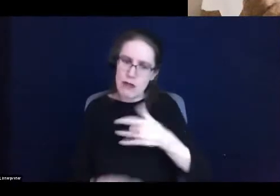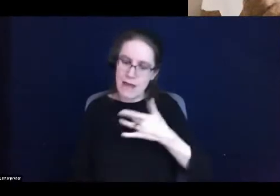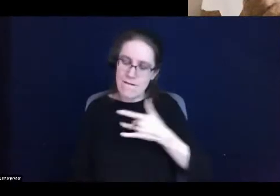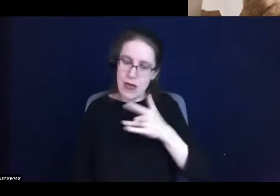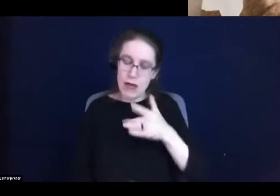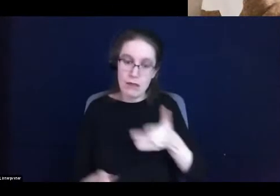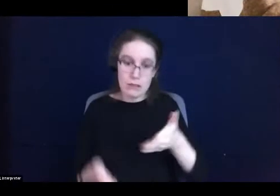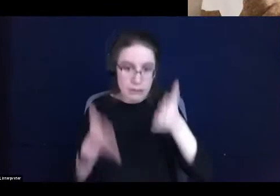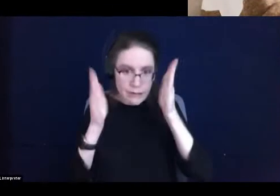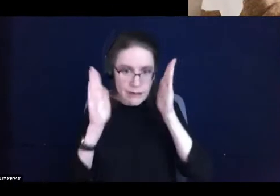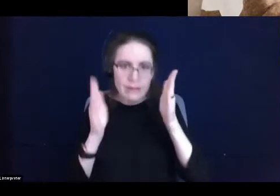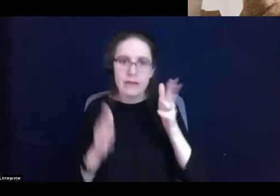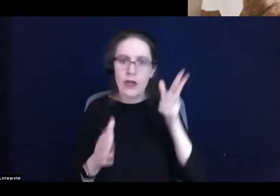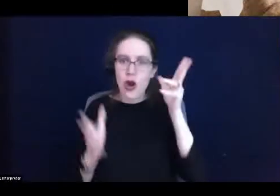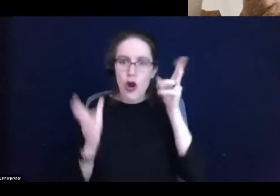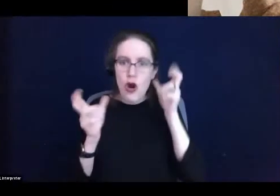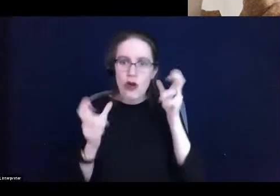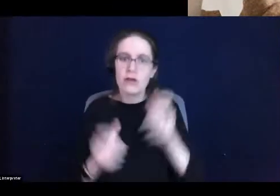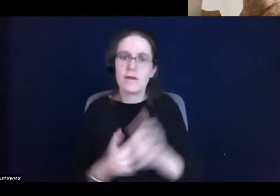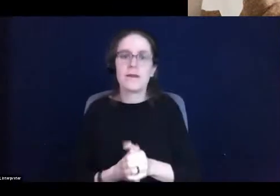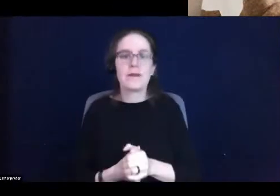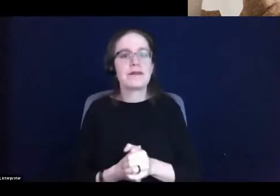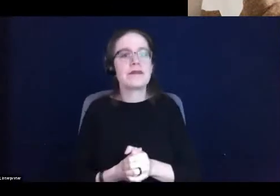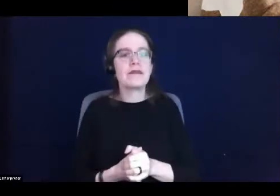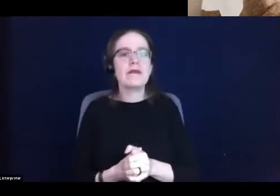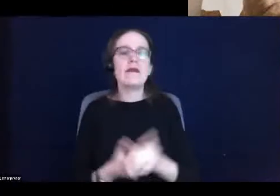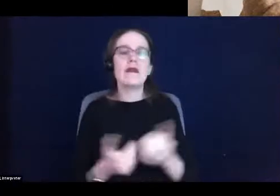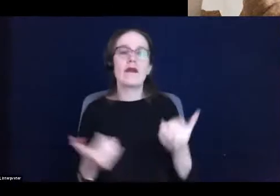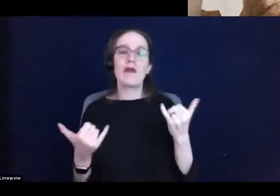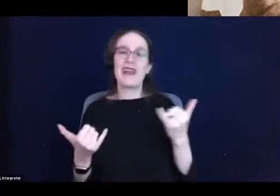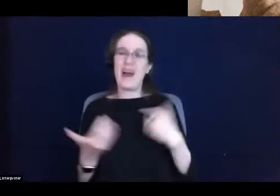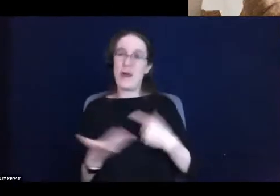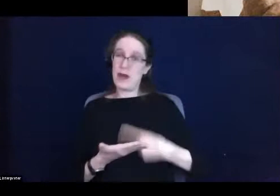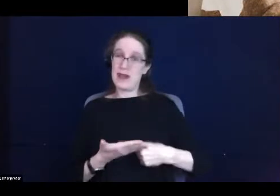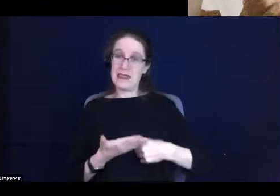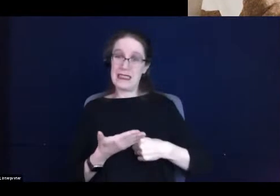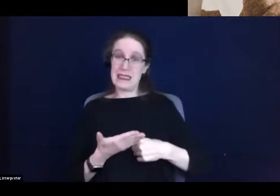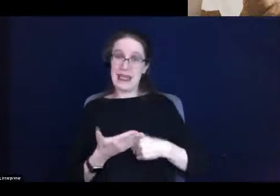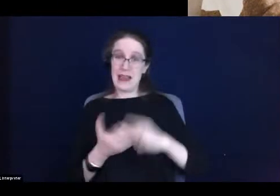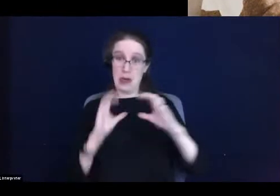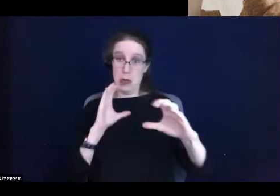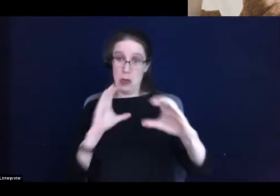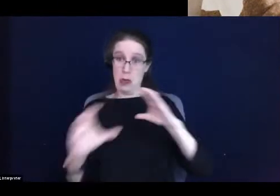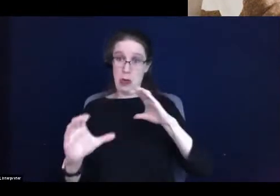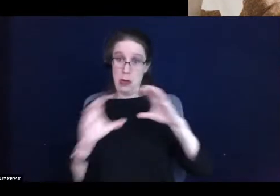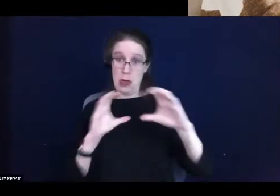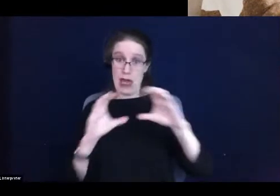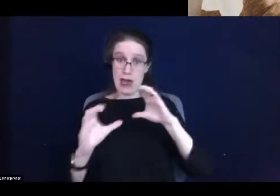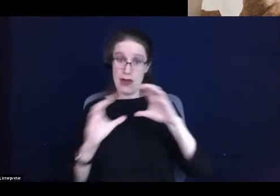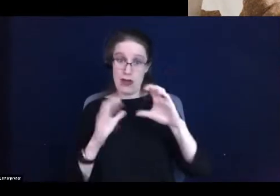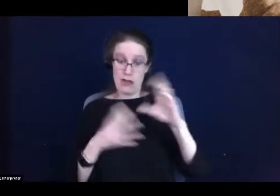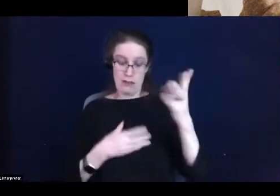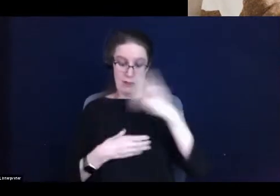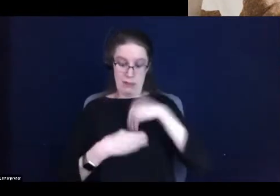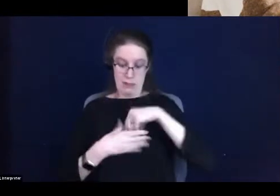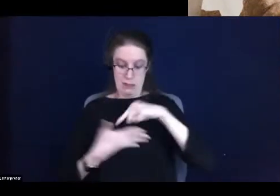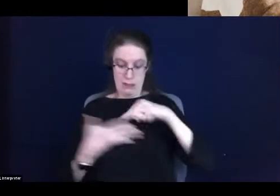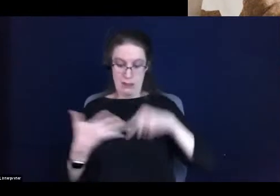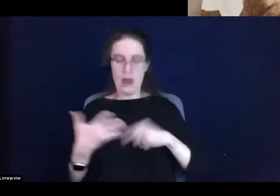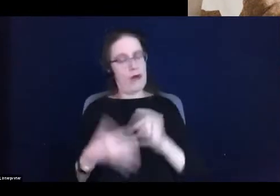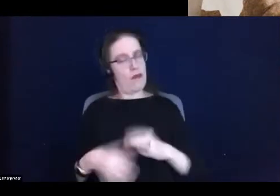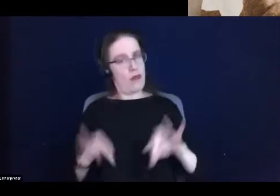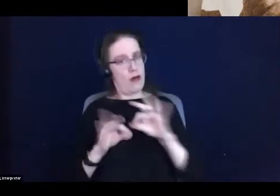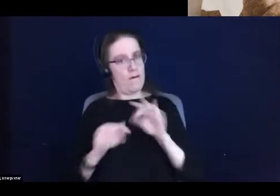So we're going to go over a few aspects of communication that are important when talking to survivors, and making sure